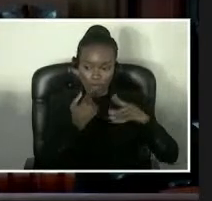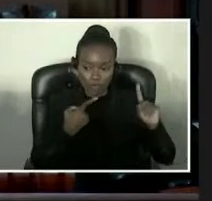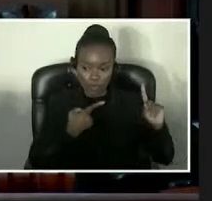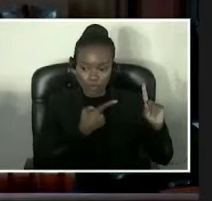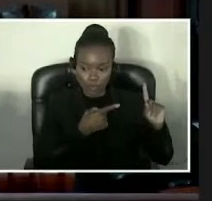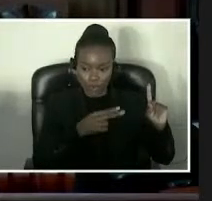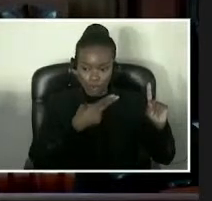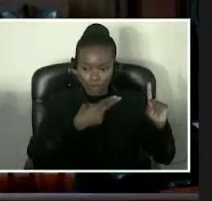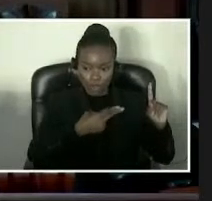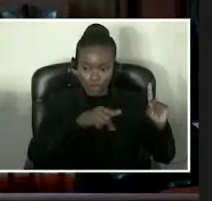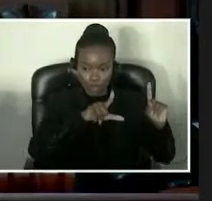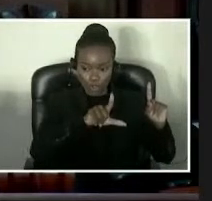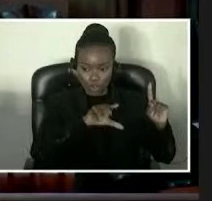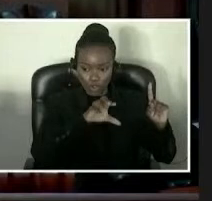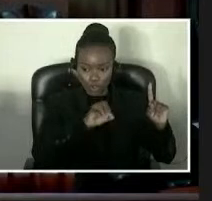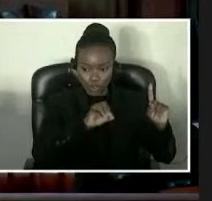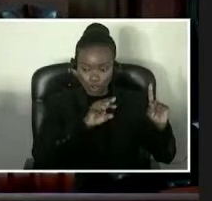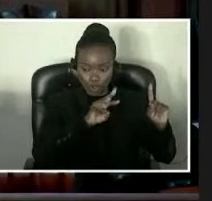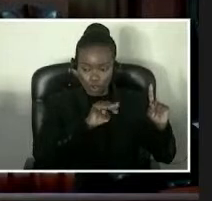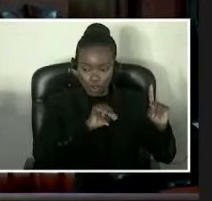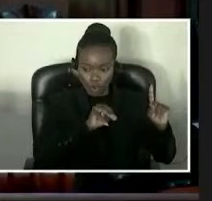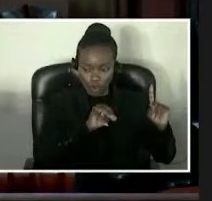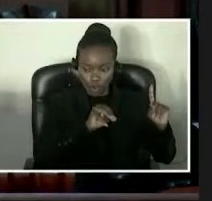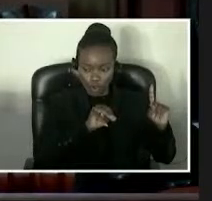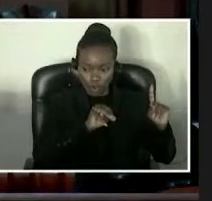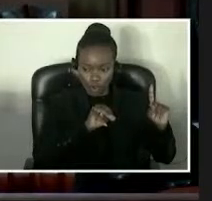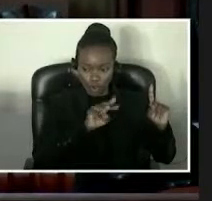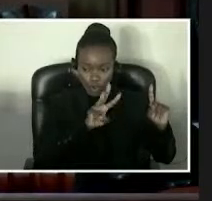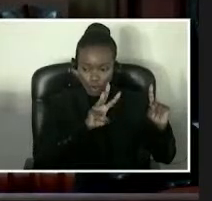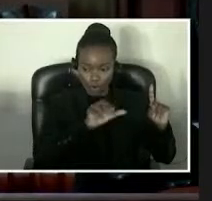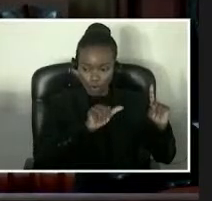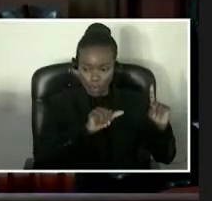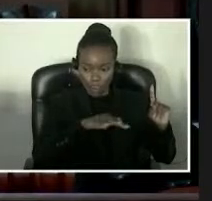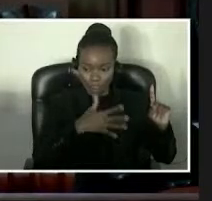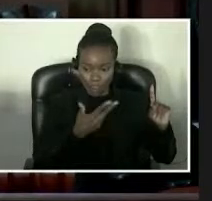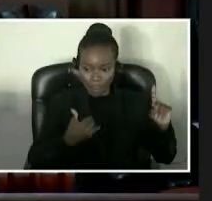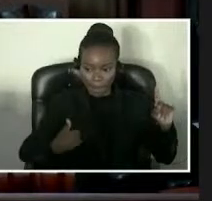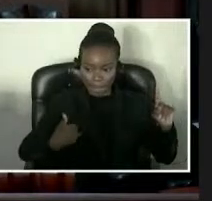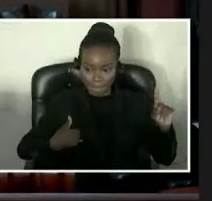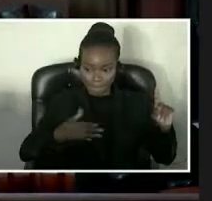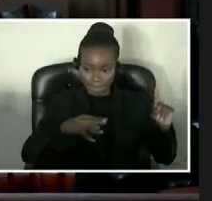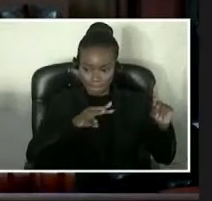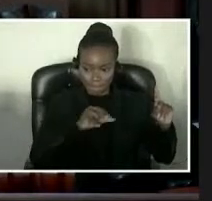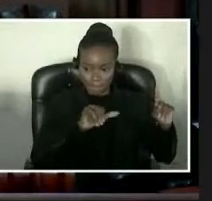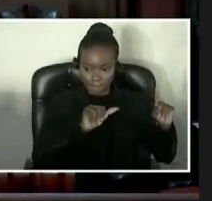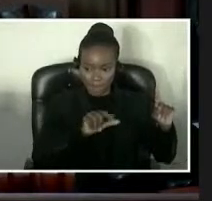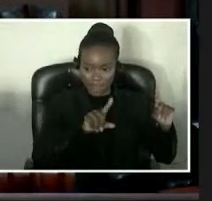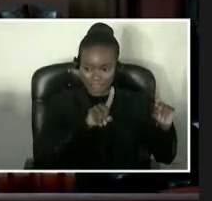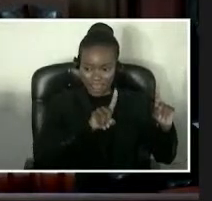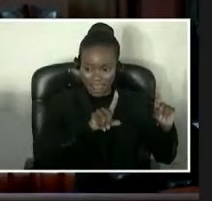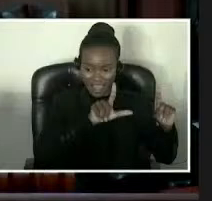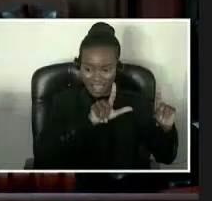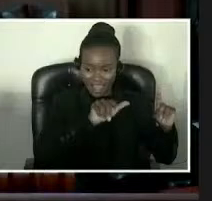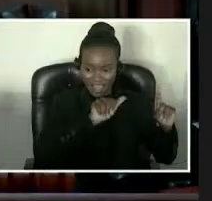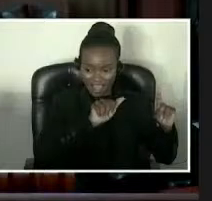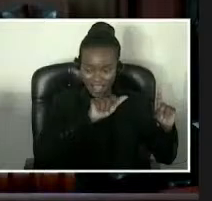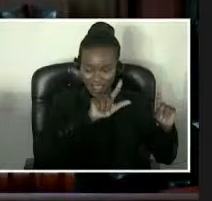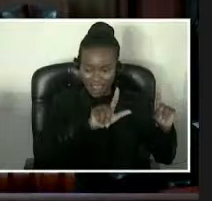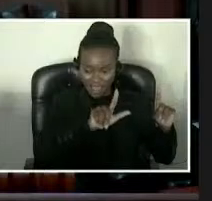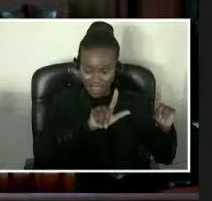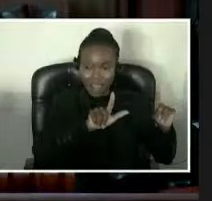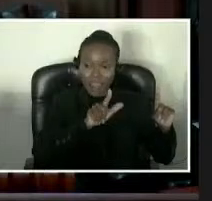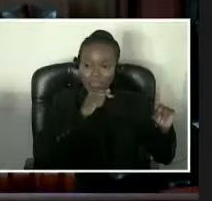matala will be taken over by the chairperson of all persons in the